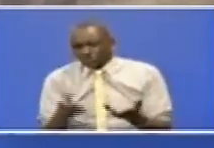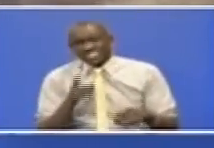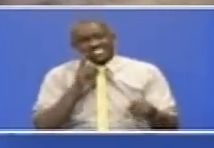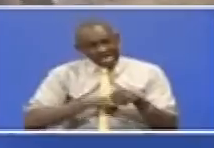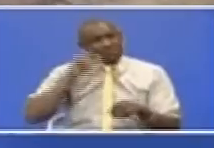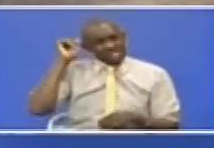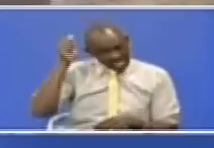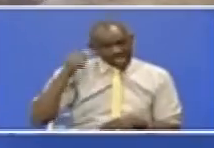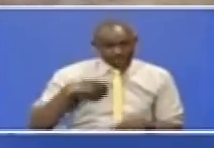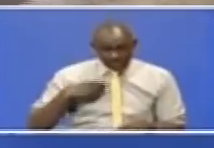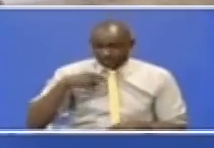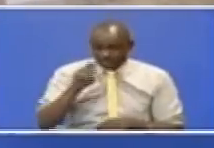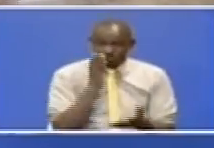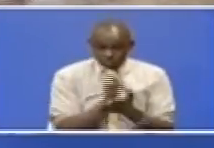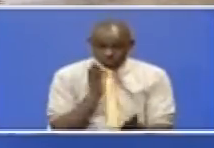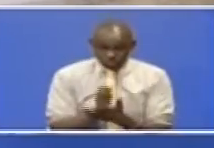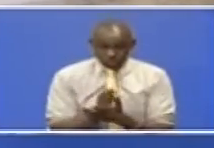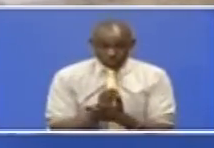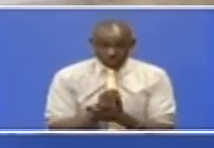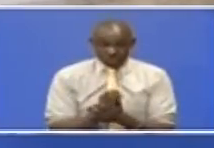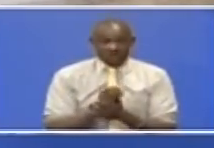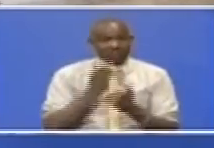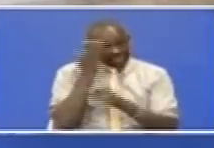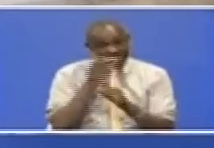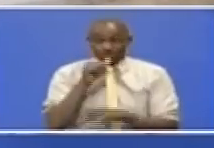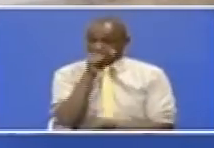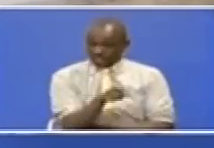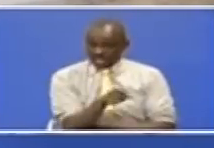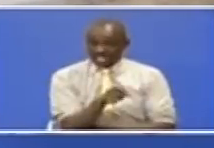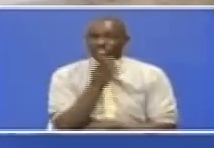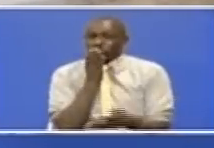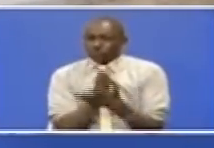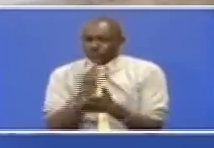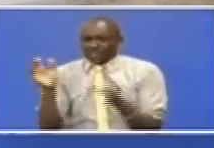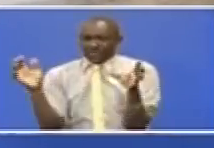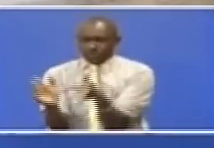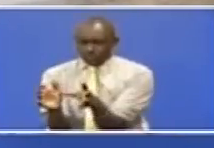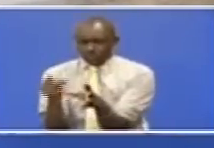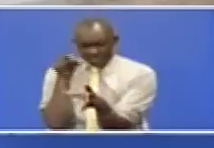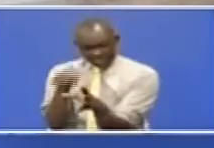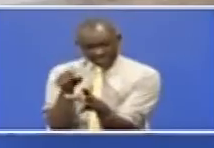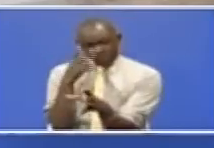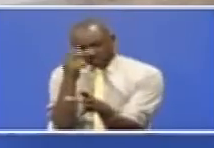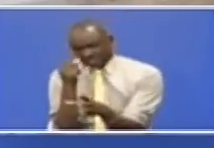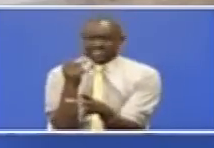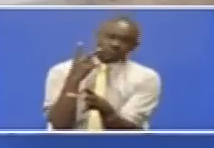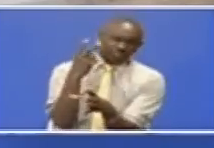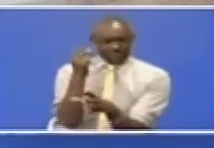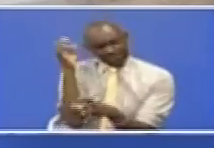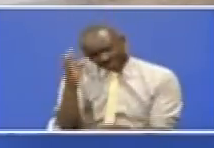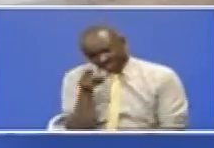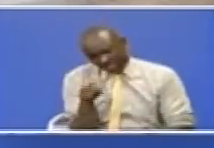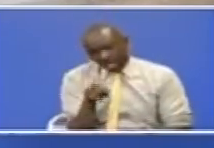Kenyan herders account for the majority of Kenya's meat supply, a significant portion, that is 20 to